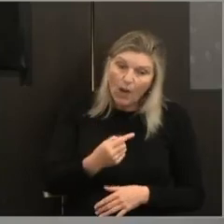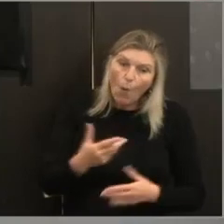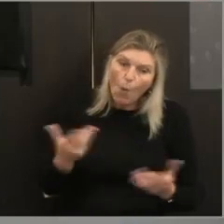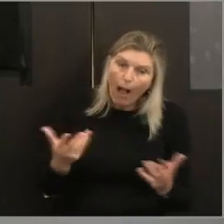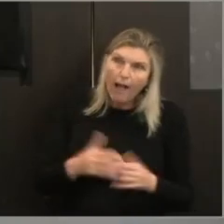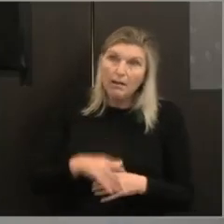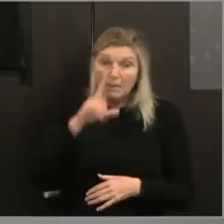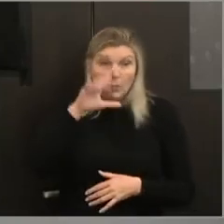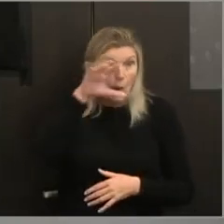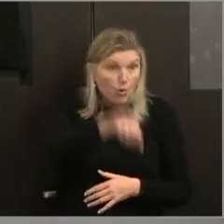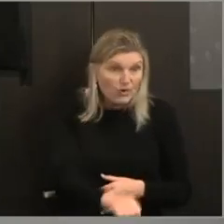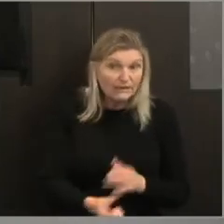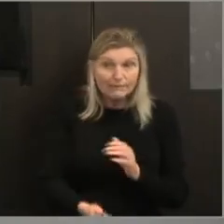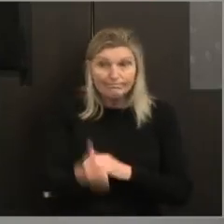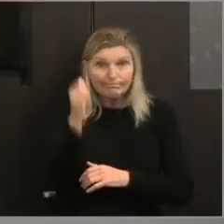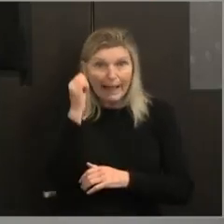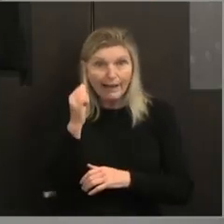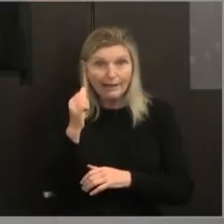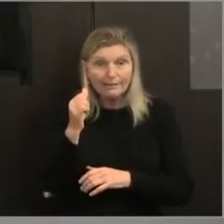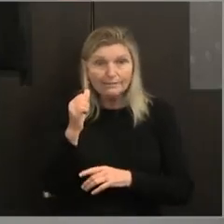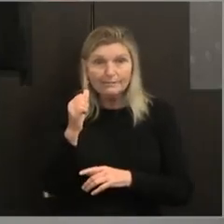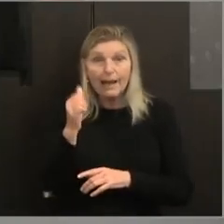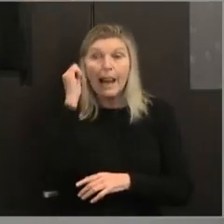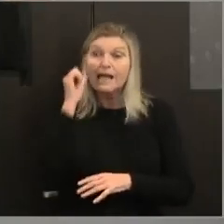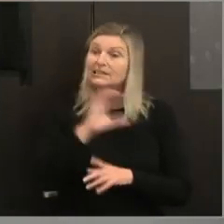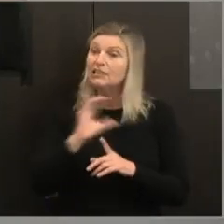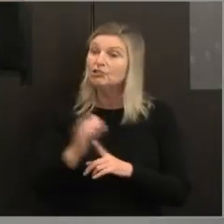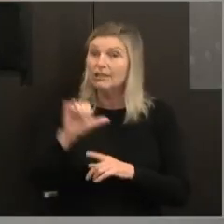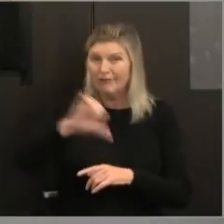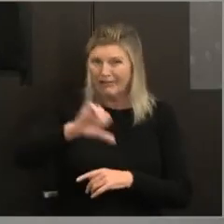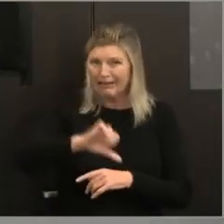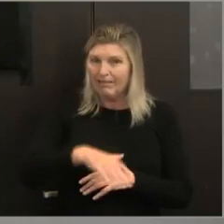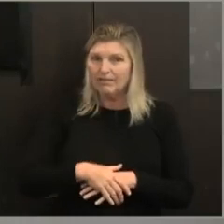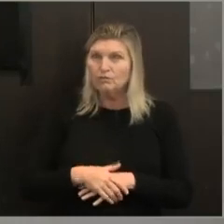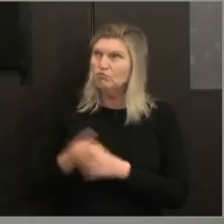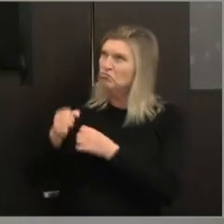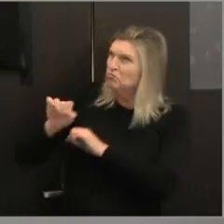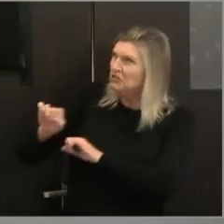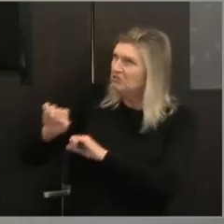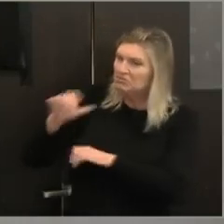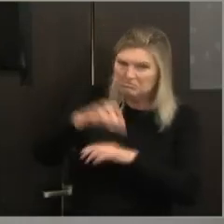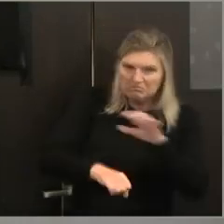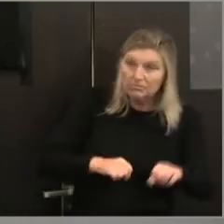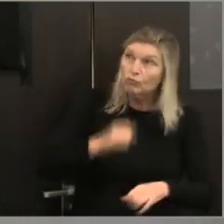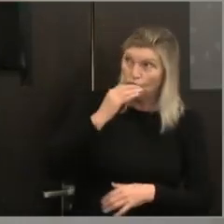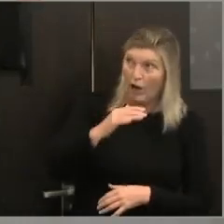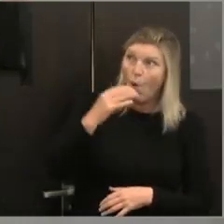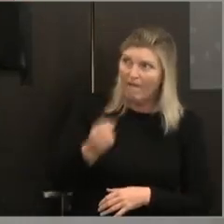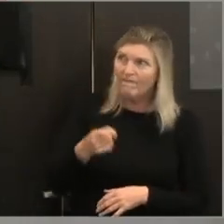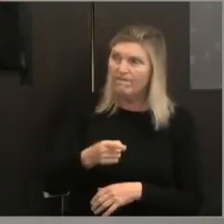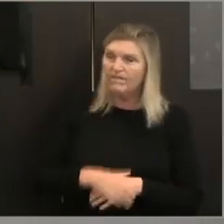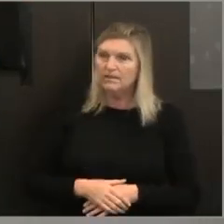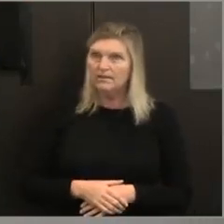who were arrested in the 19th century for resisting colonisation were absolutely fluent in the reo,